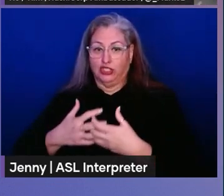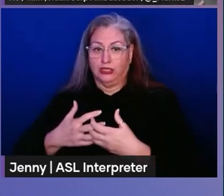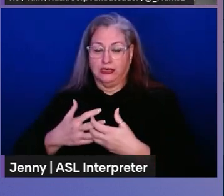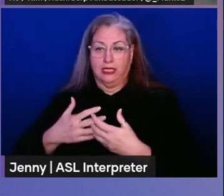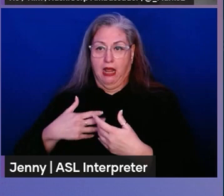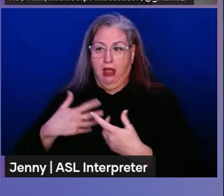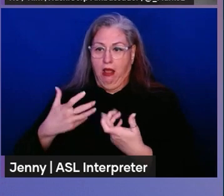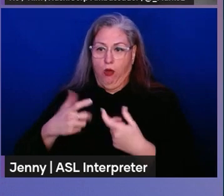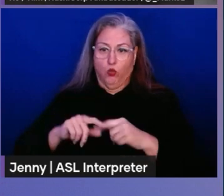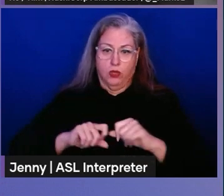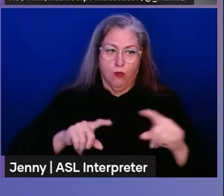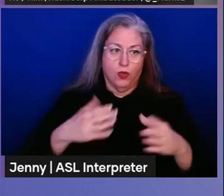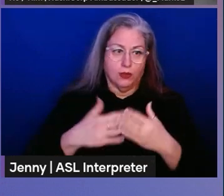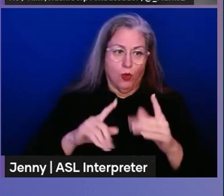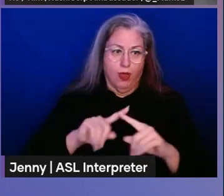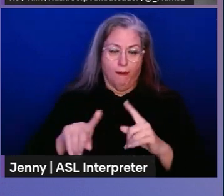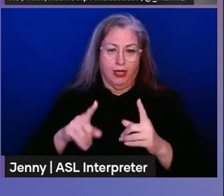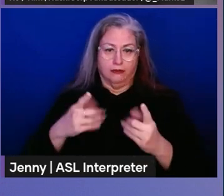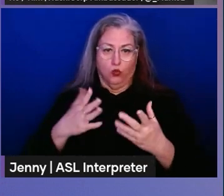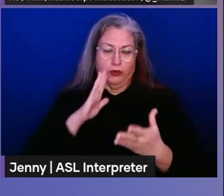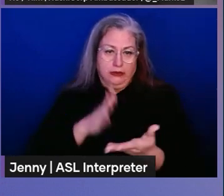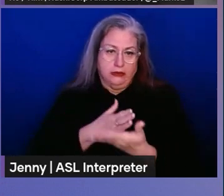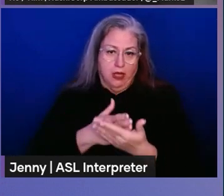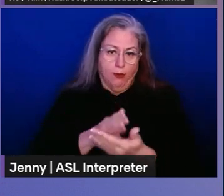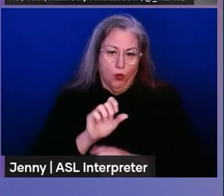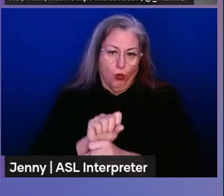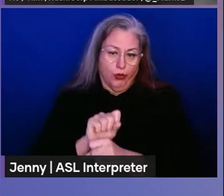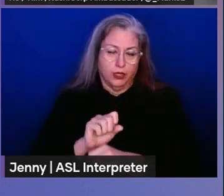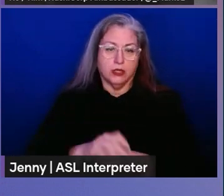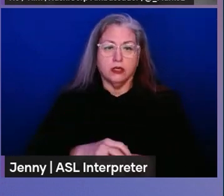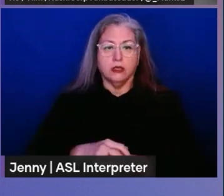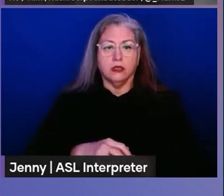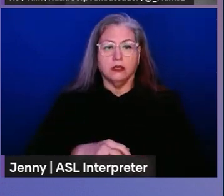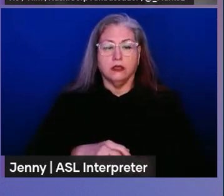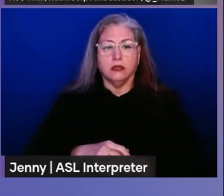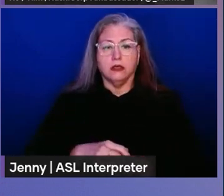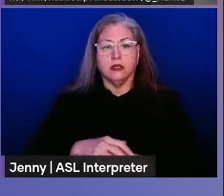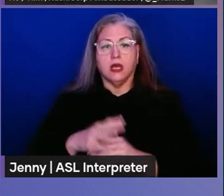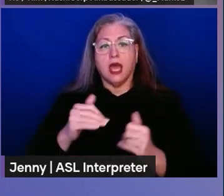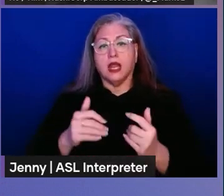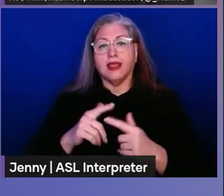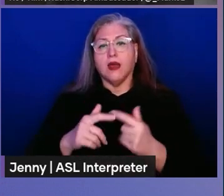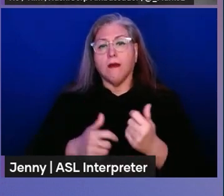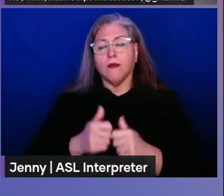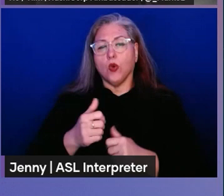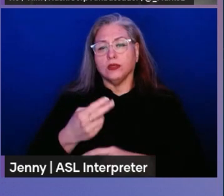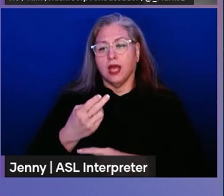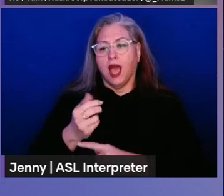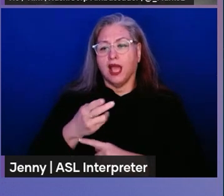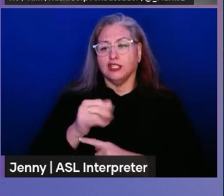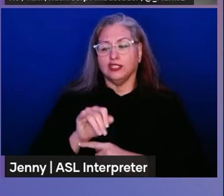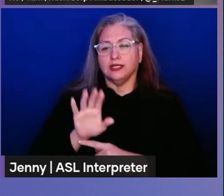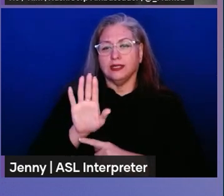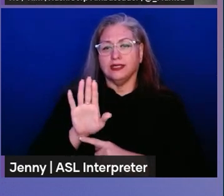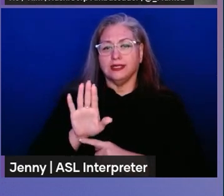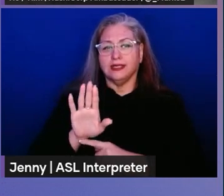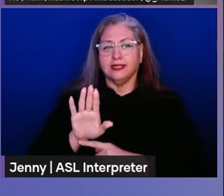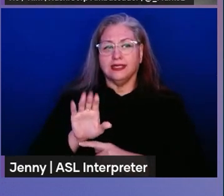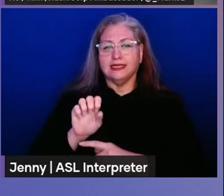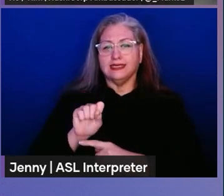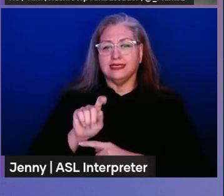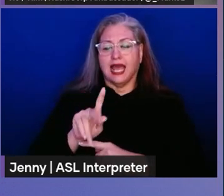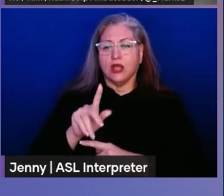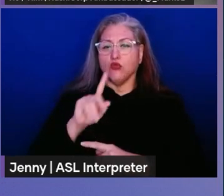somewhere, it obviously stops working. And as most of the Hashi stack, it has a really